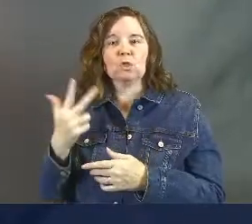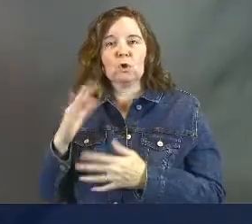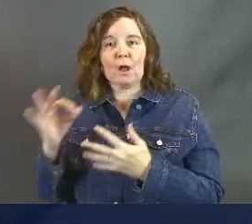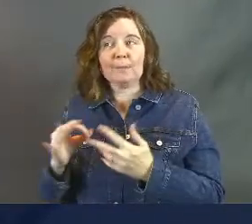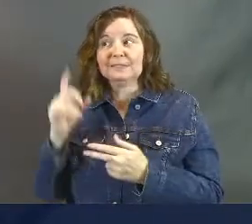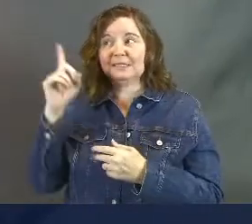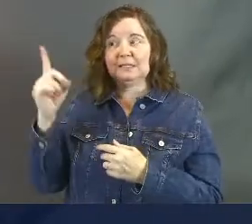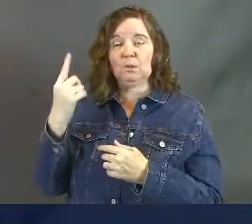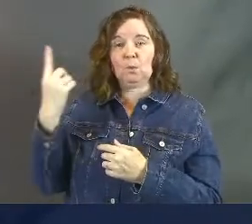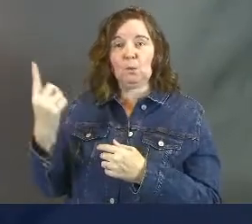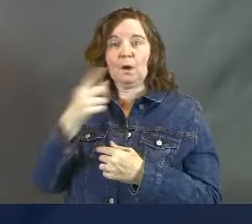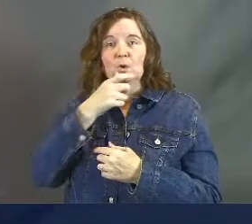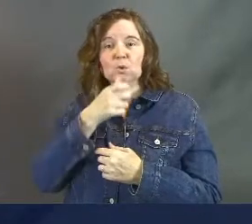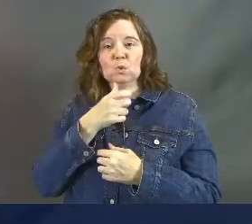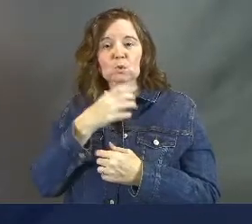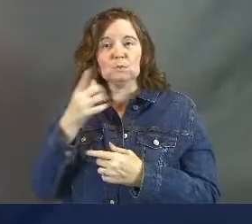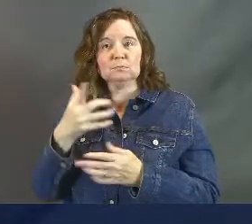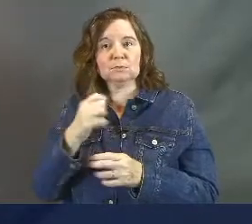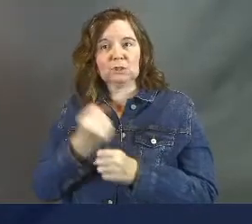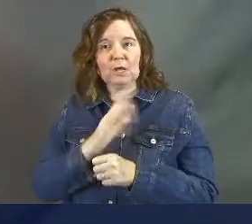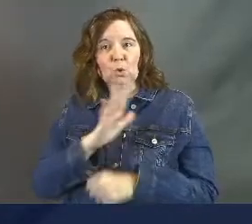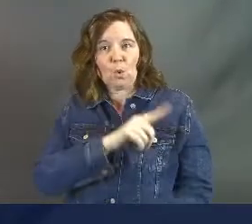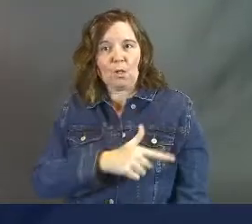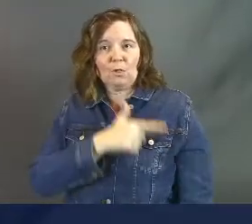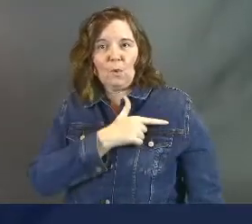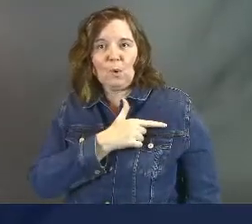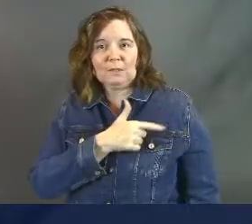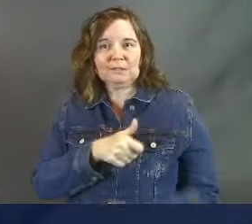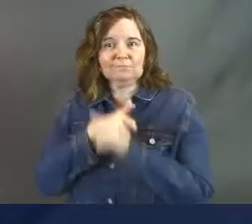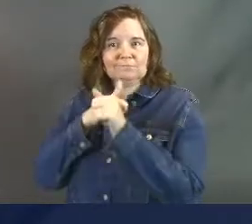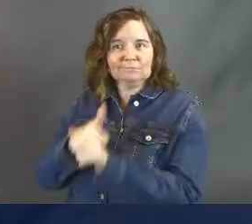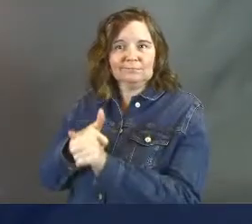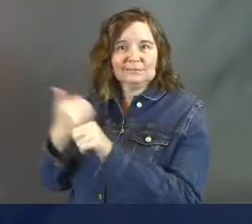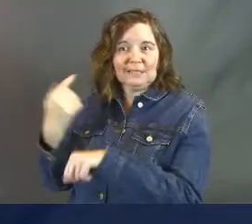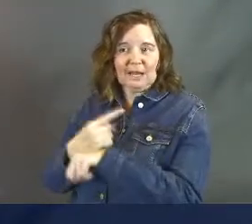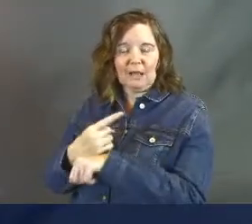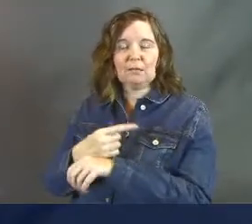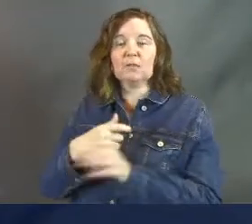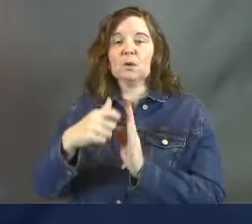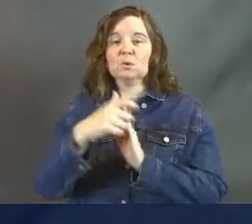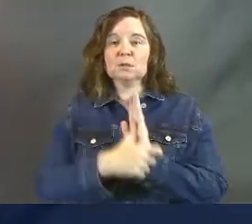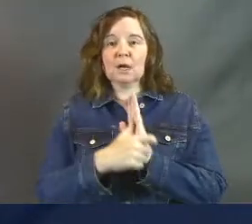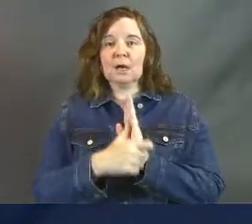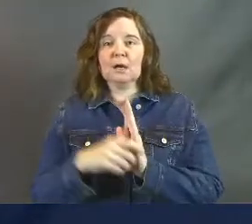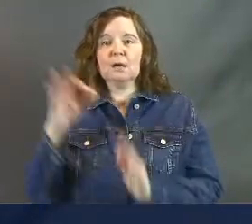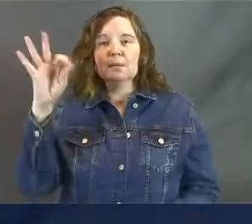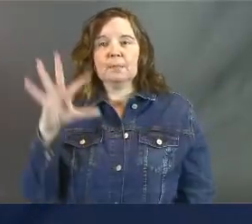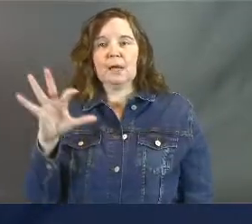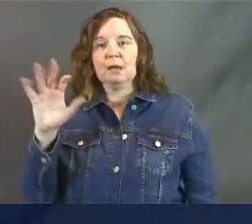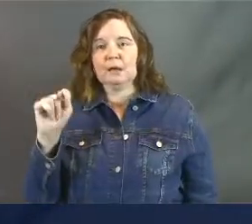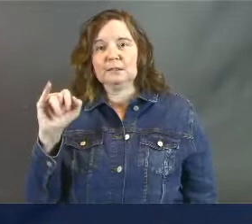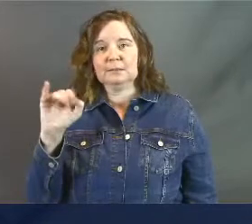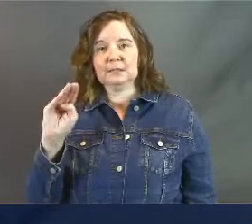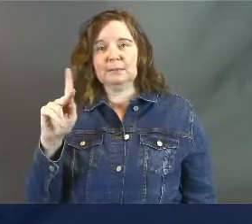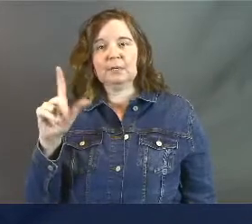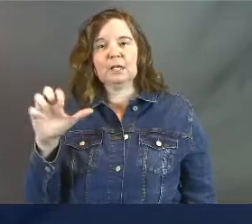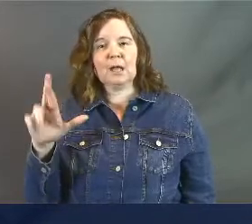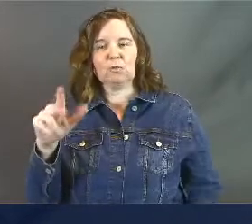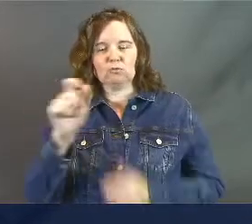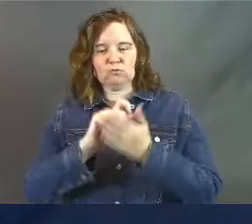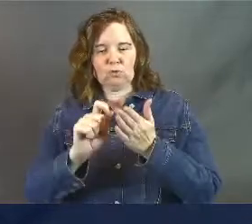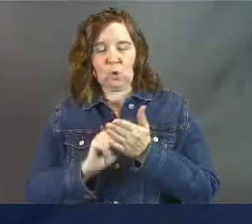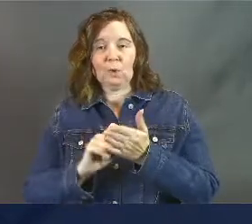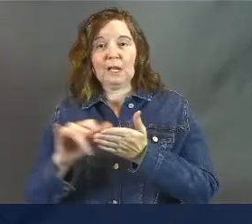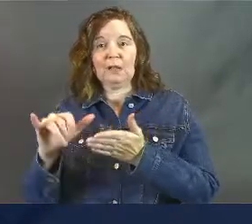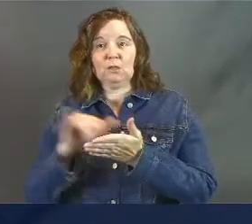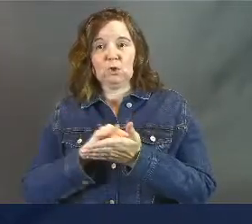option, and he's the one who deserves your loyalty today. There's an article that Pastor Tim Keller wrote in the New York Times. It was an